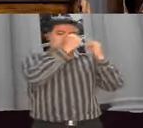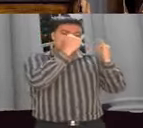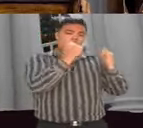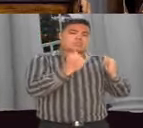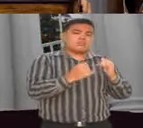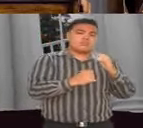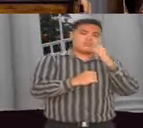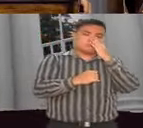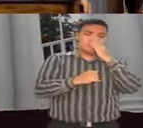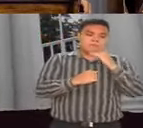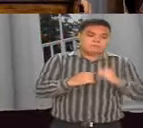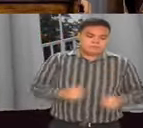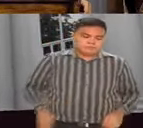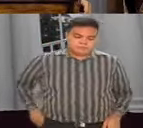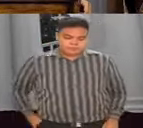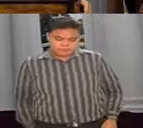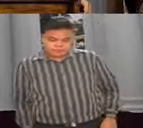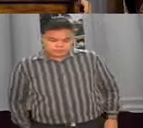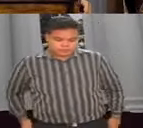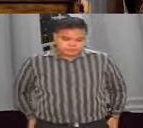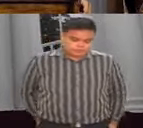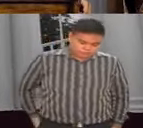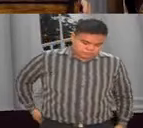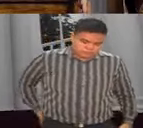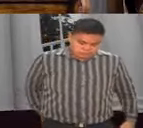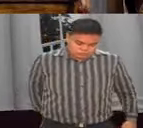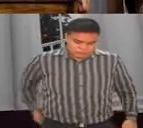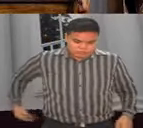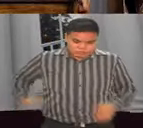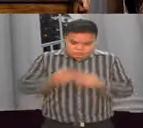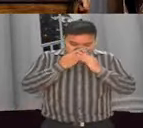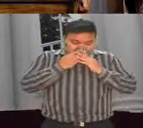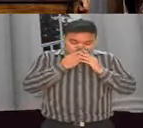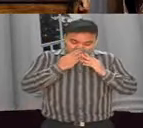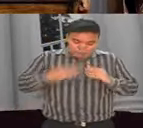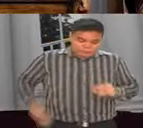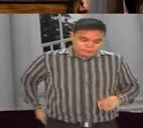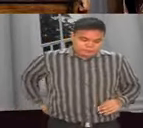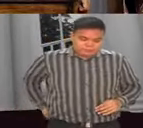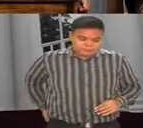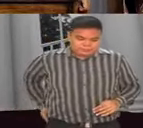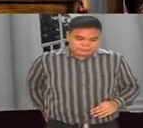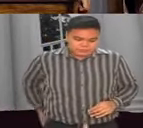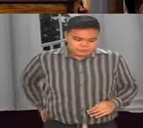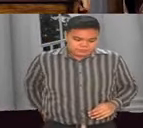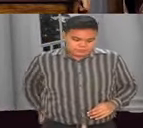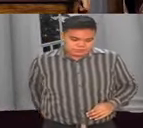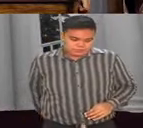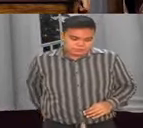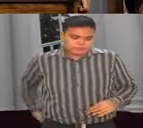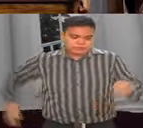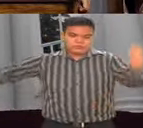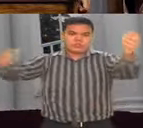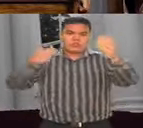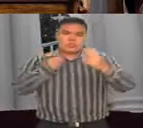Isaiah 52, verse number 11. We need to confess and repent of sin.